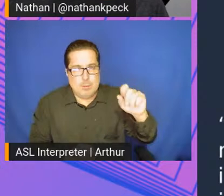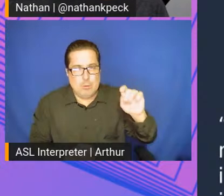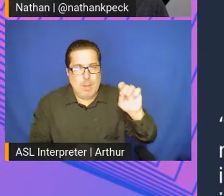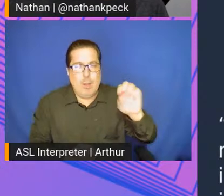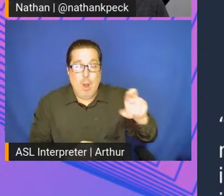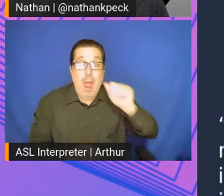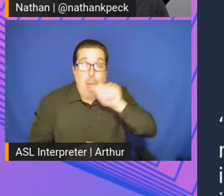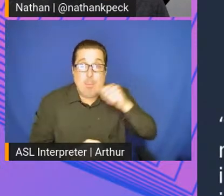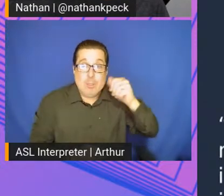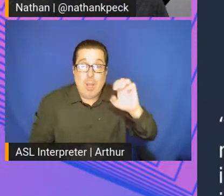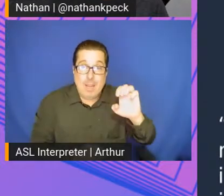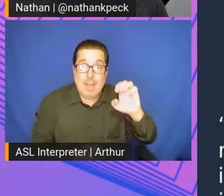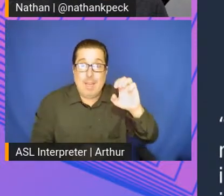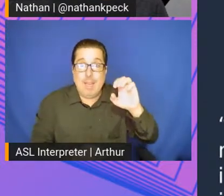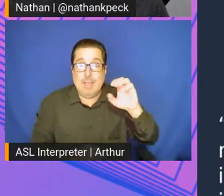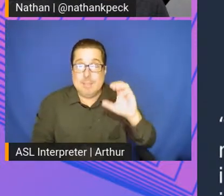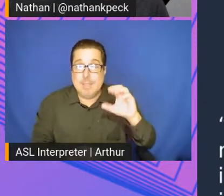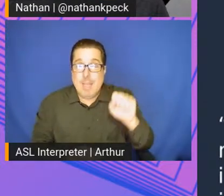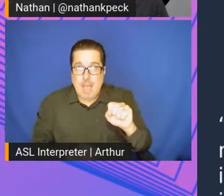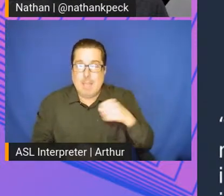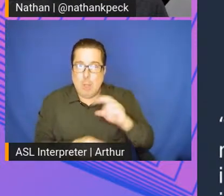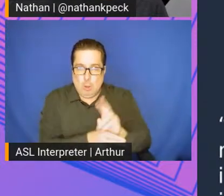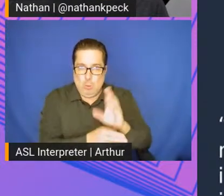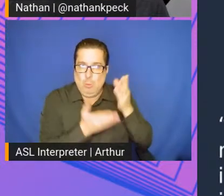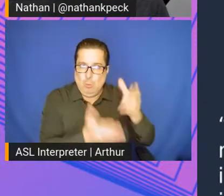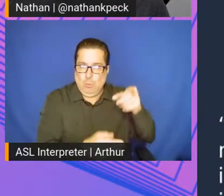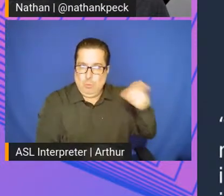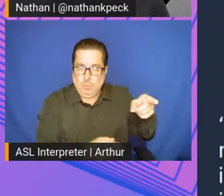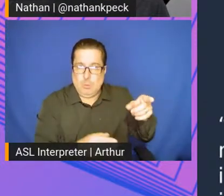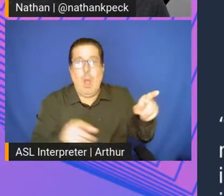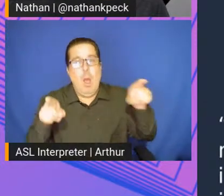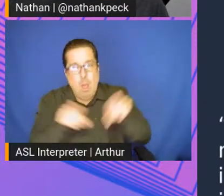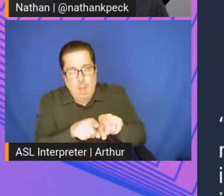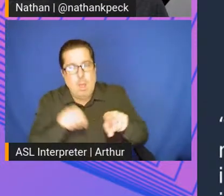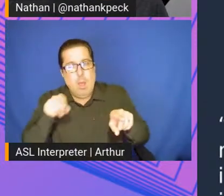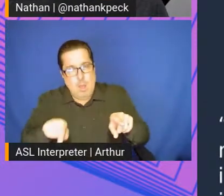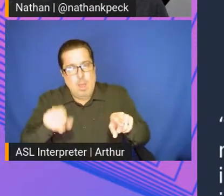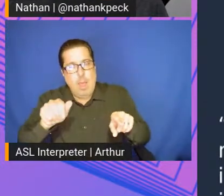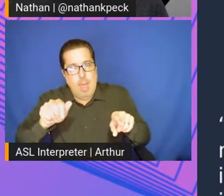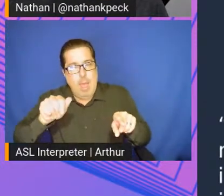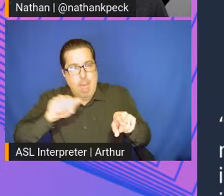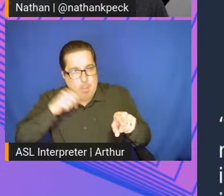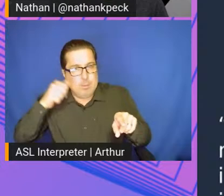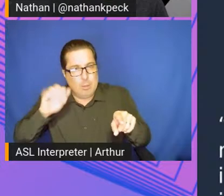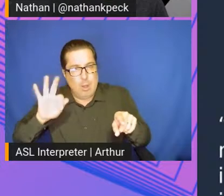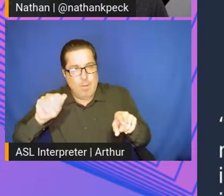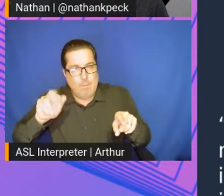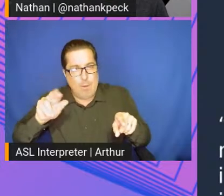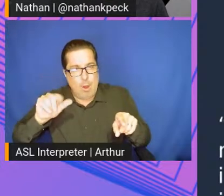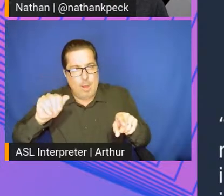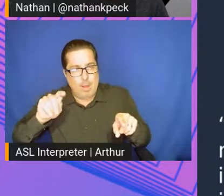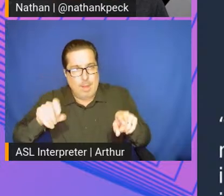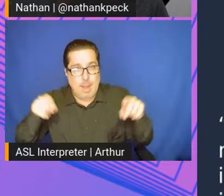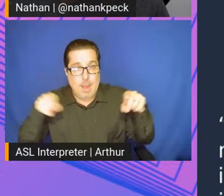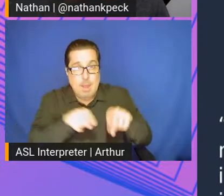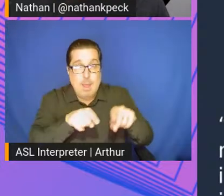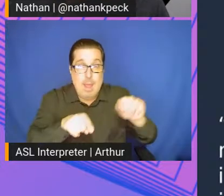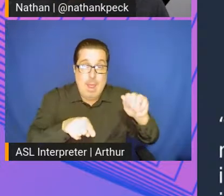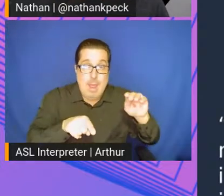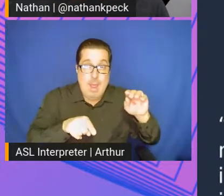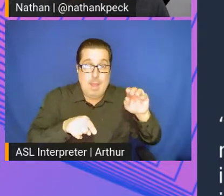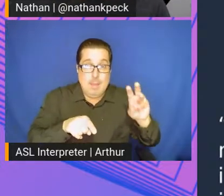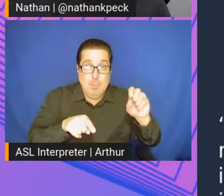orchestrator to use alongside AWS Fargate. The way it works is developers can tell Amazon ECS, I'd like to run 10 copies